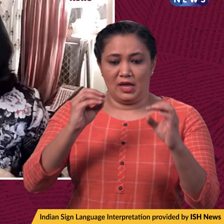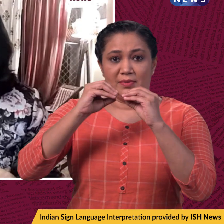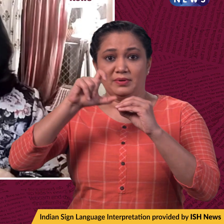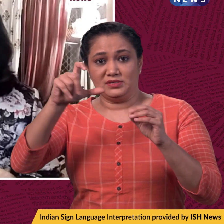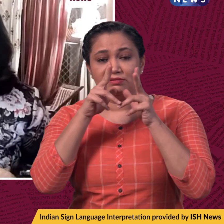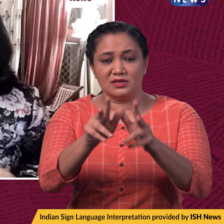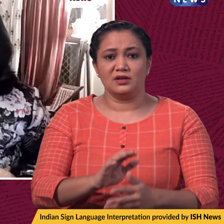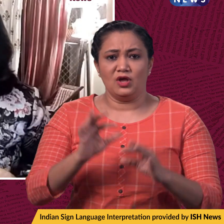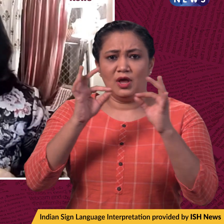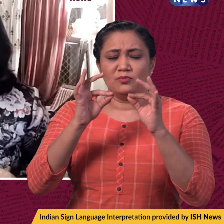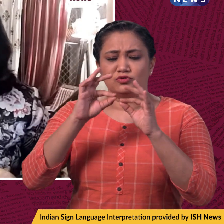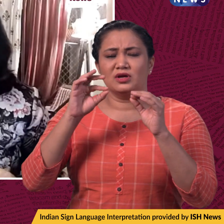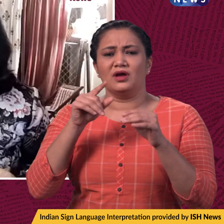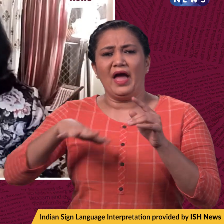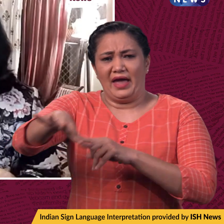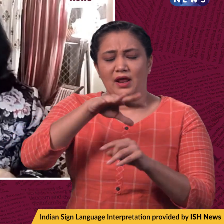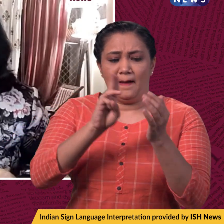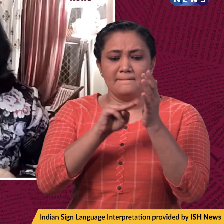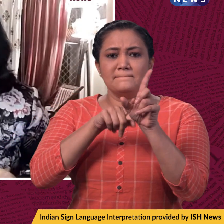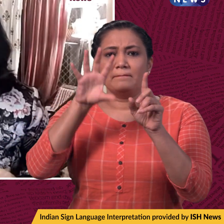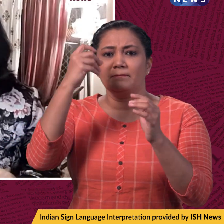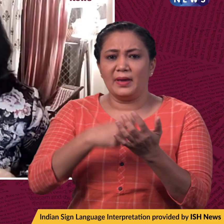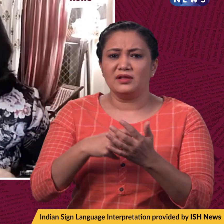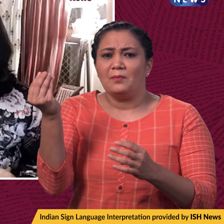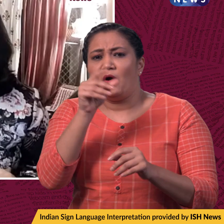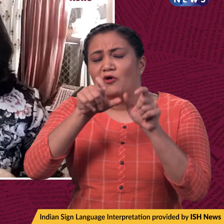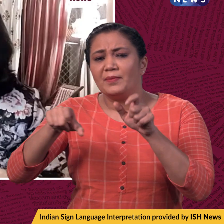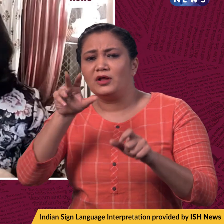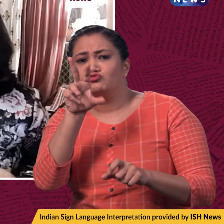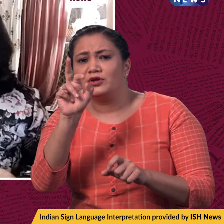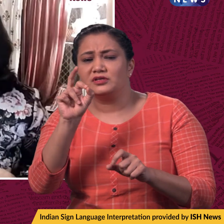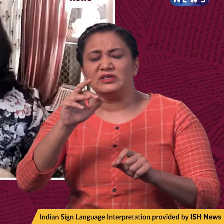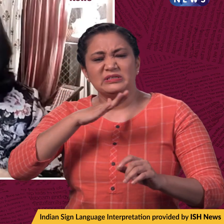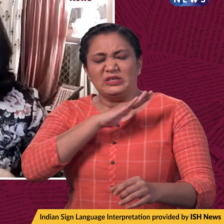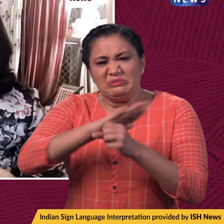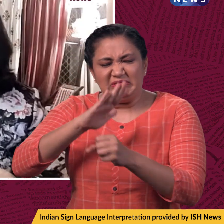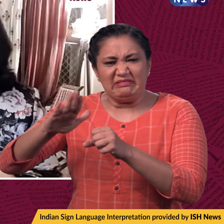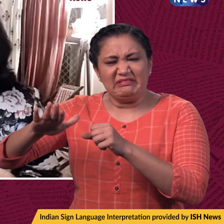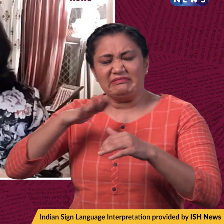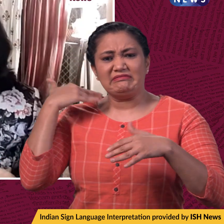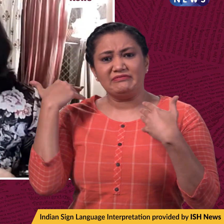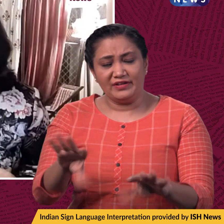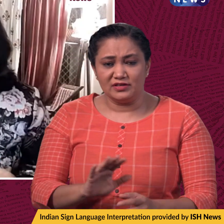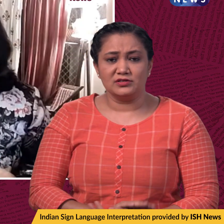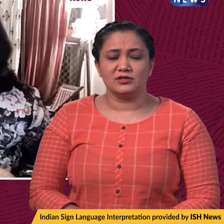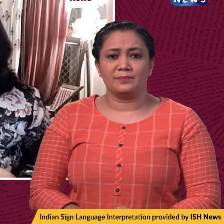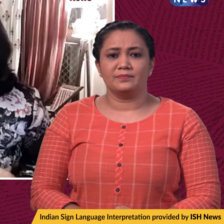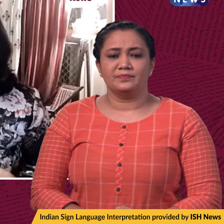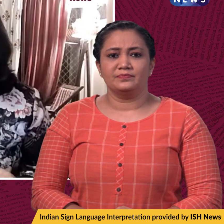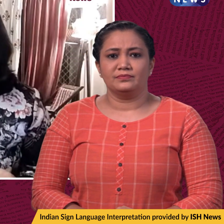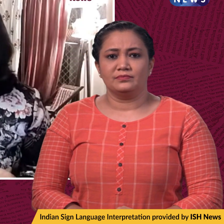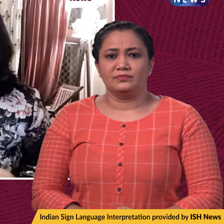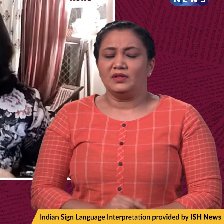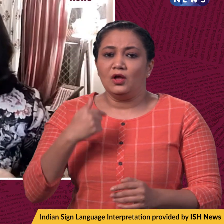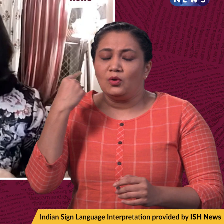the BBC, Bucha mayor has said that at least 320 people have been shot dead by Russian forces, and the